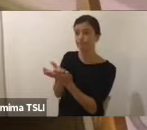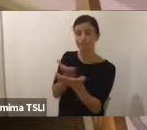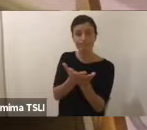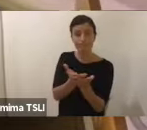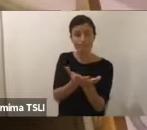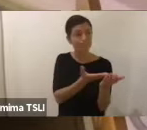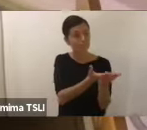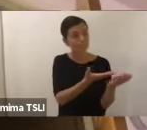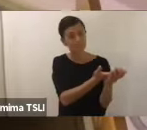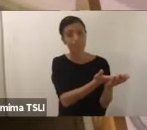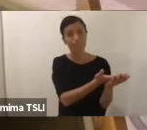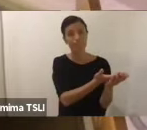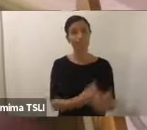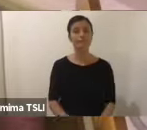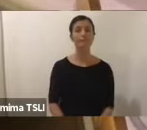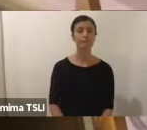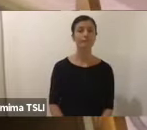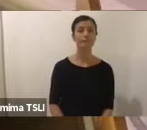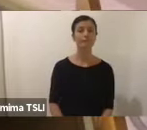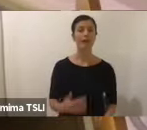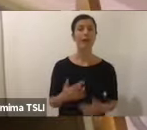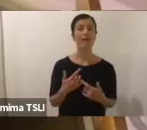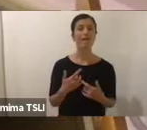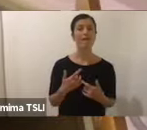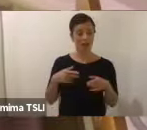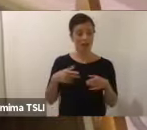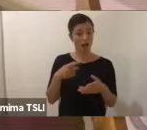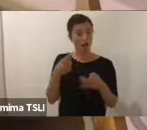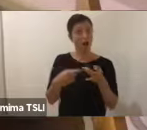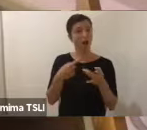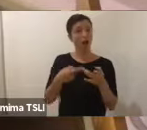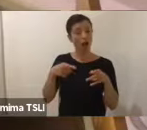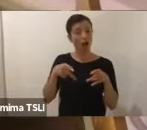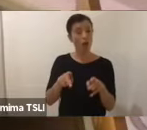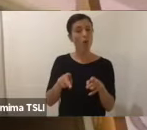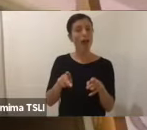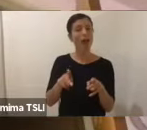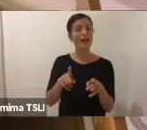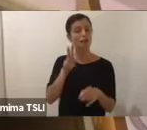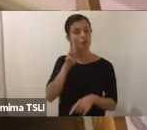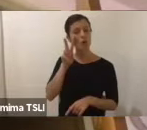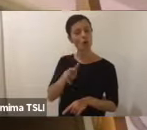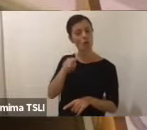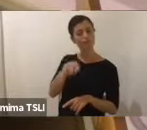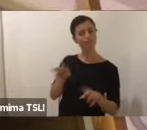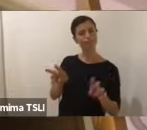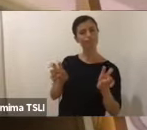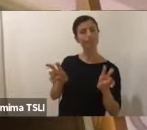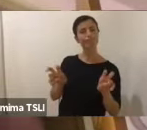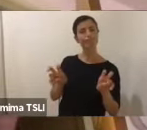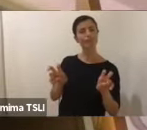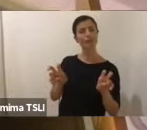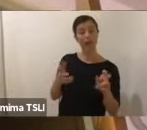the darling i think there's a whole other way of looking at this which we don't seem to be looking at um for instance uh